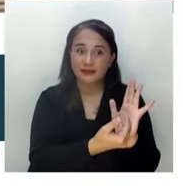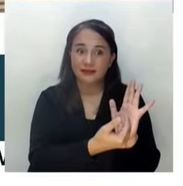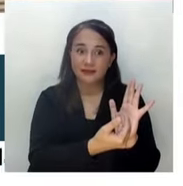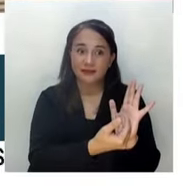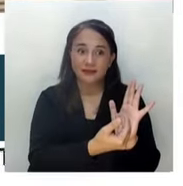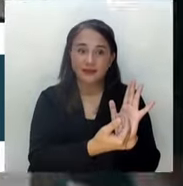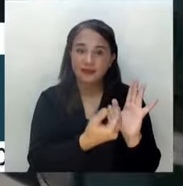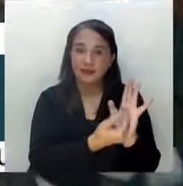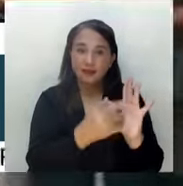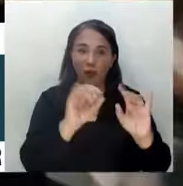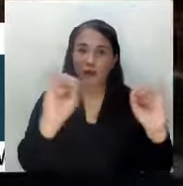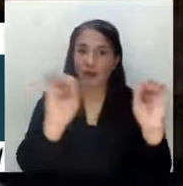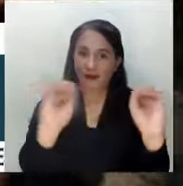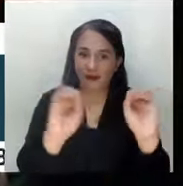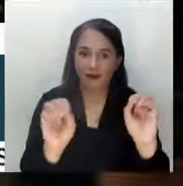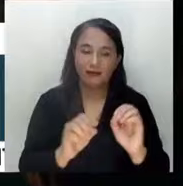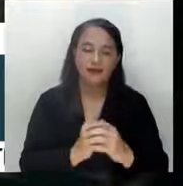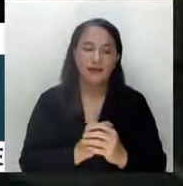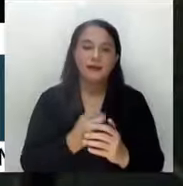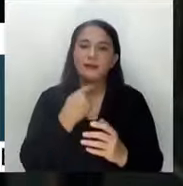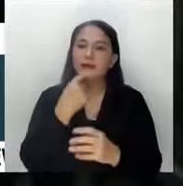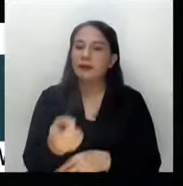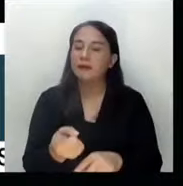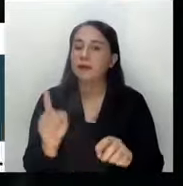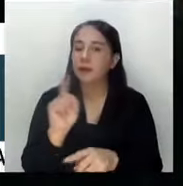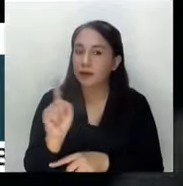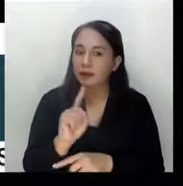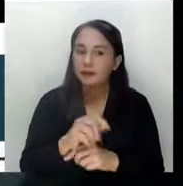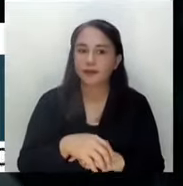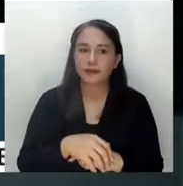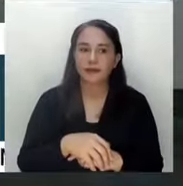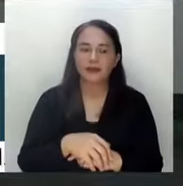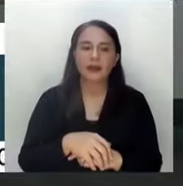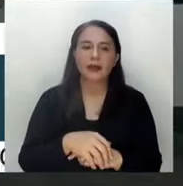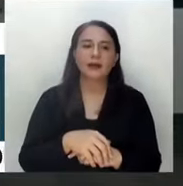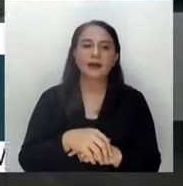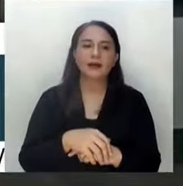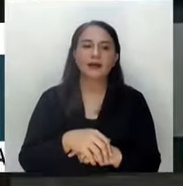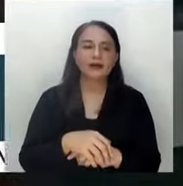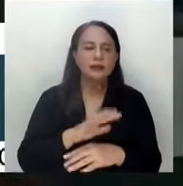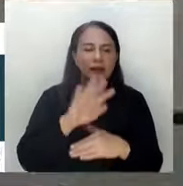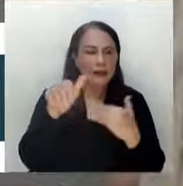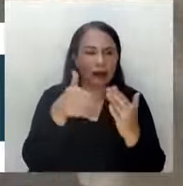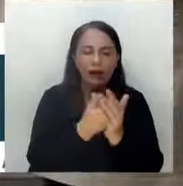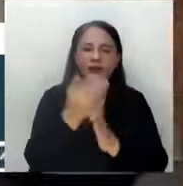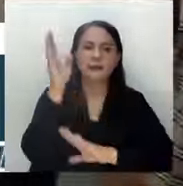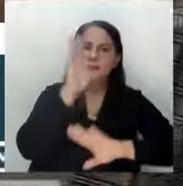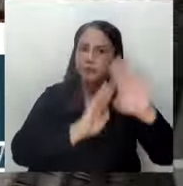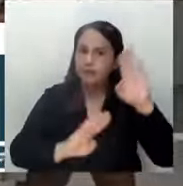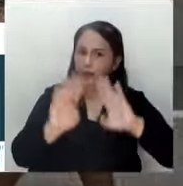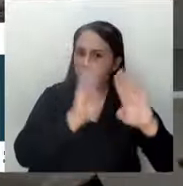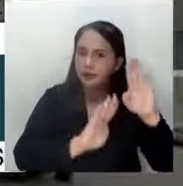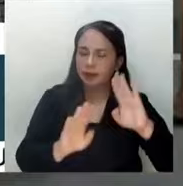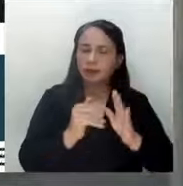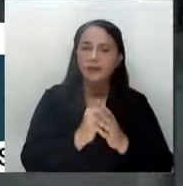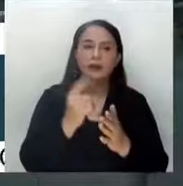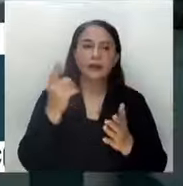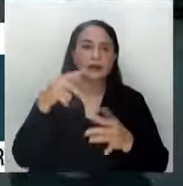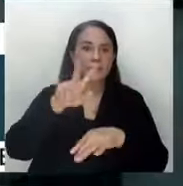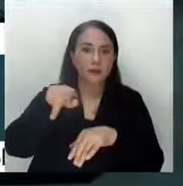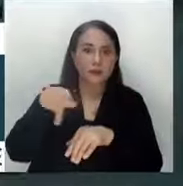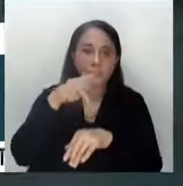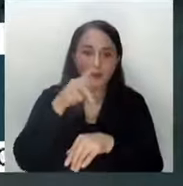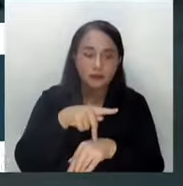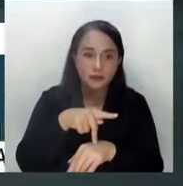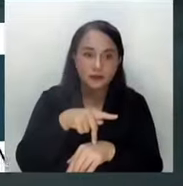ad na yan. Doon sa sinasabi nila, halos lahat na problema ng ating bansa ay